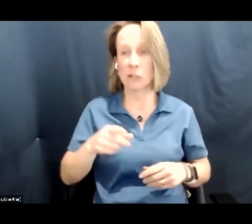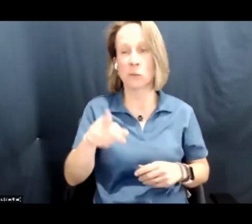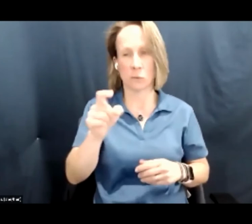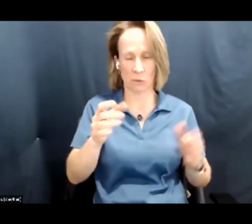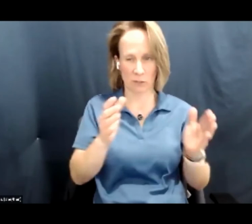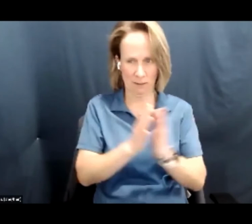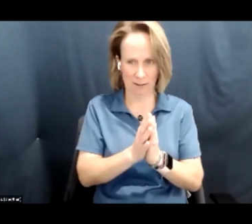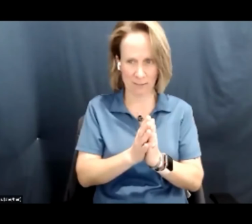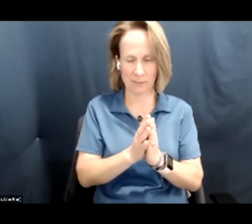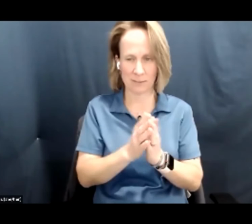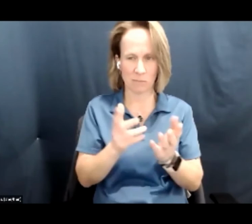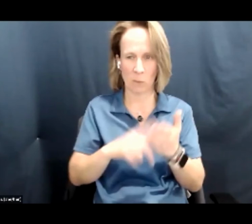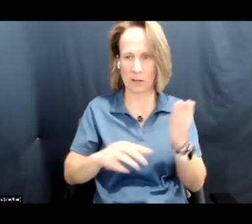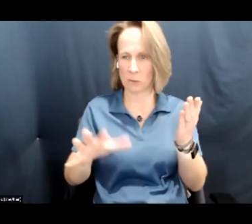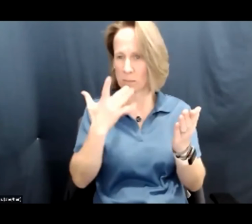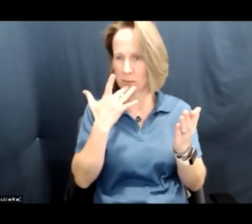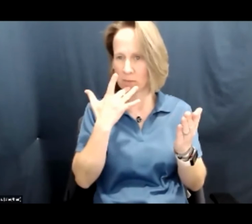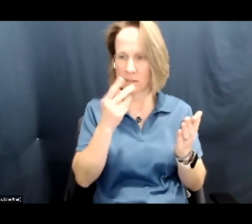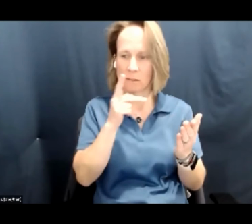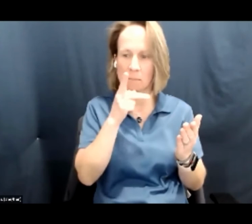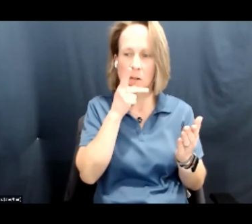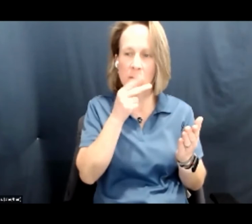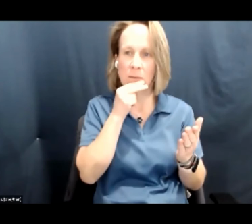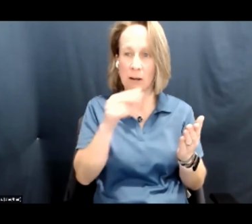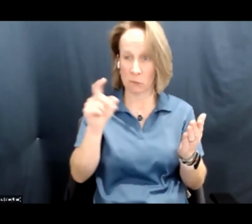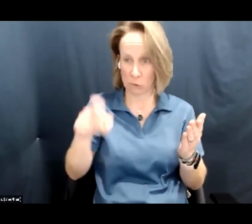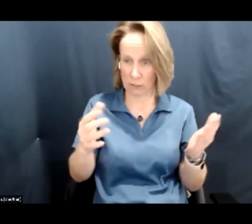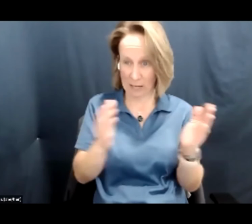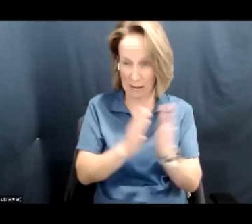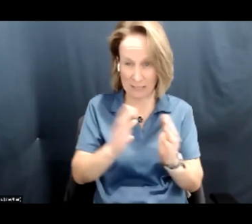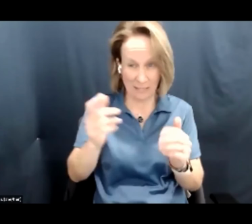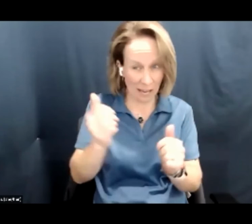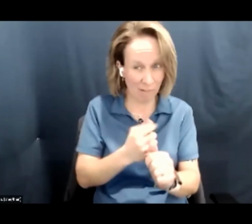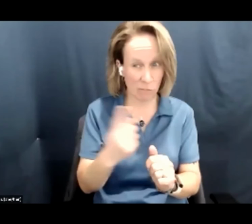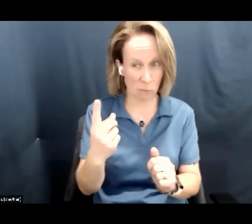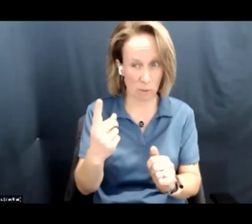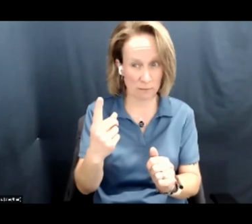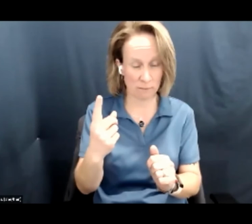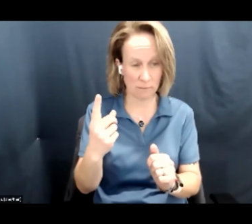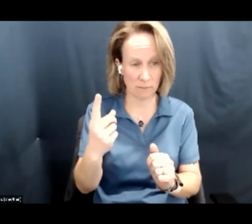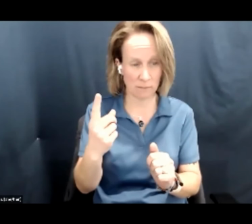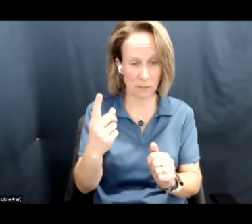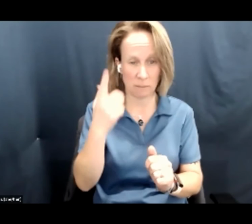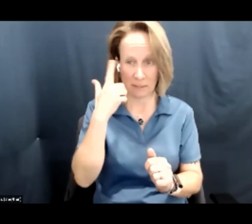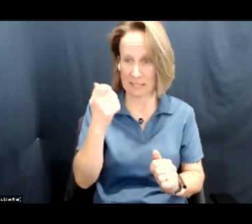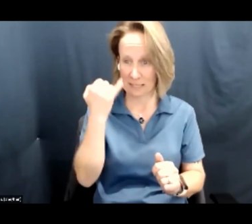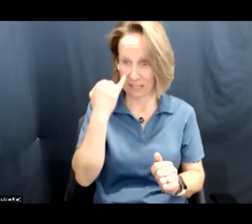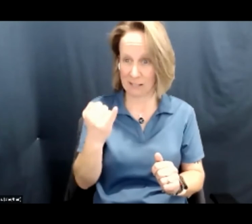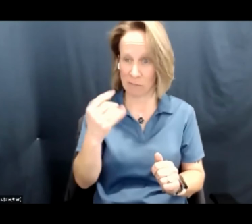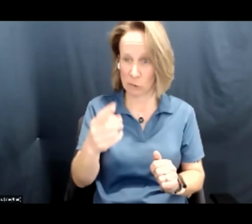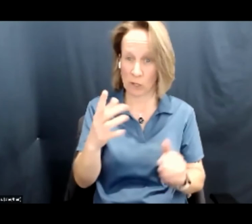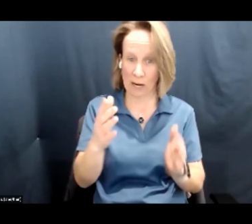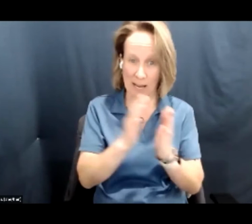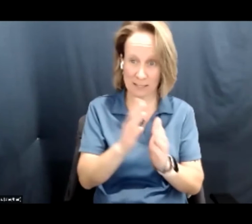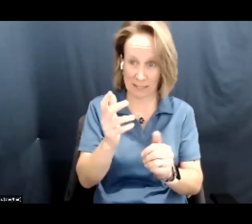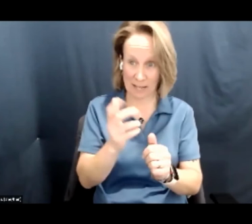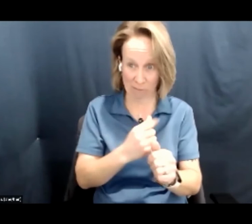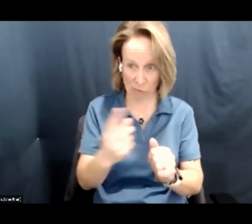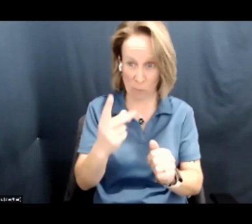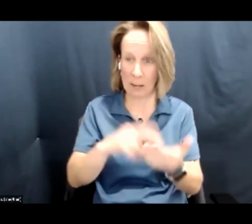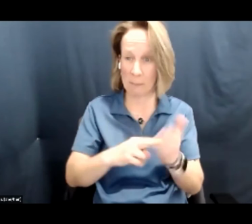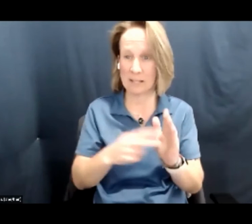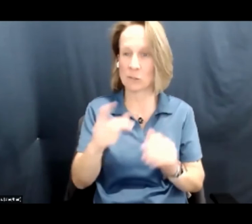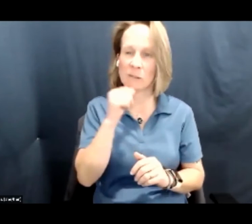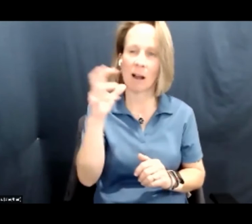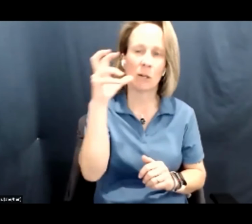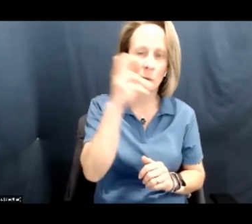pronouns. I think you should be asking everyone, because if you're asking everyone, that means you're not assuming anyone's